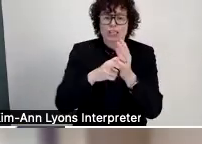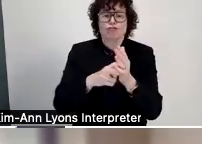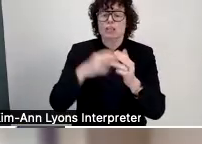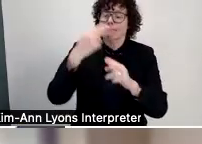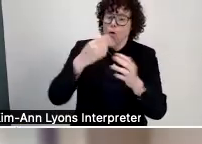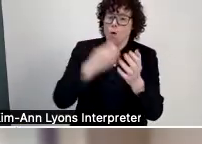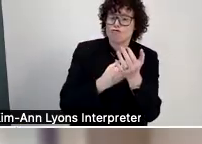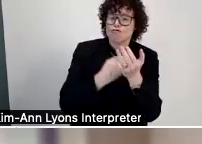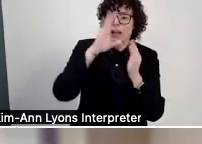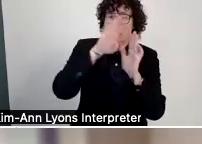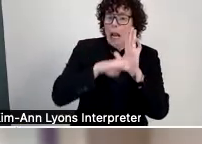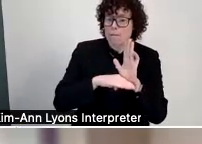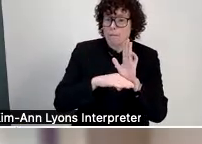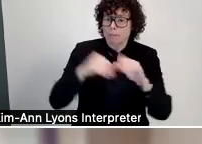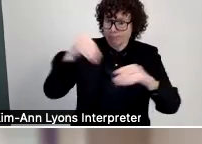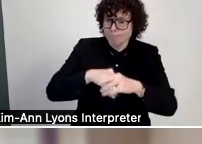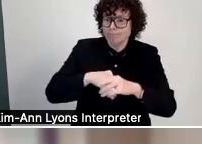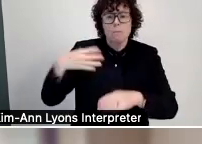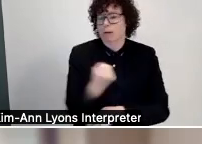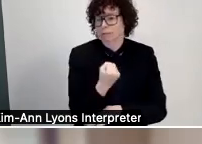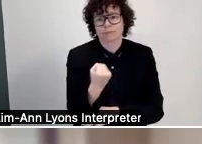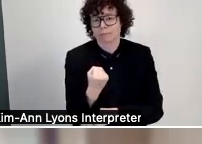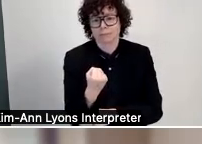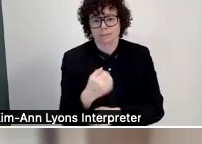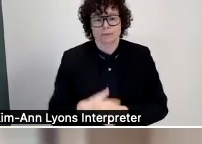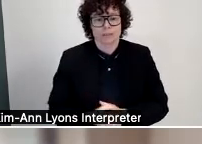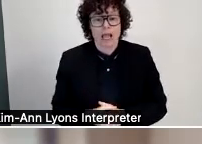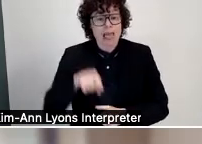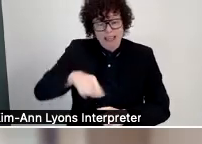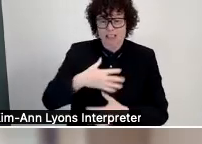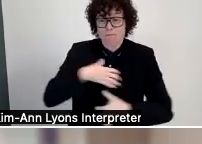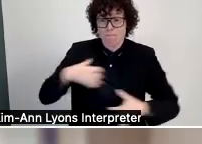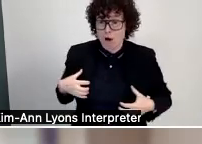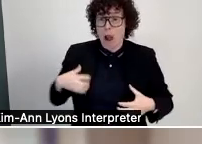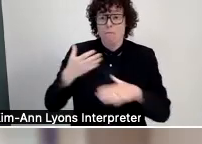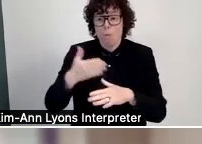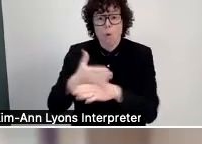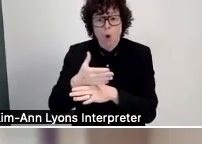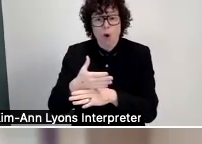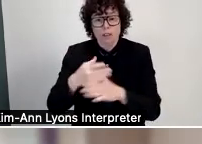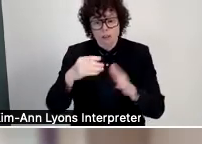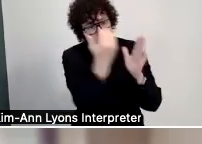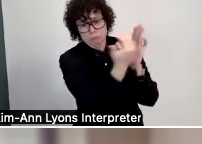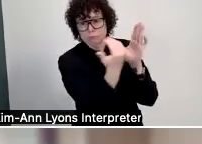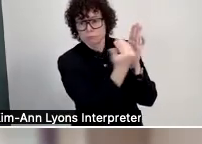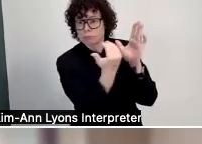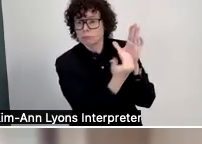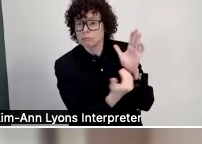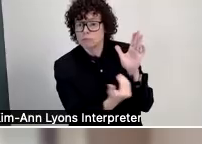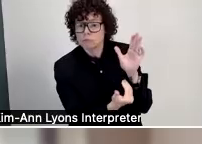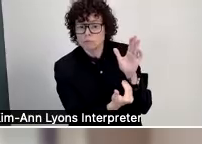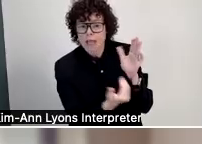disability health. The Intellectual Disability Health Capability Framework sets out clear intellectual disability capacities and